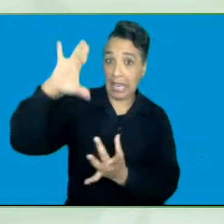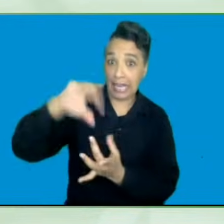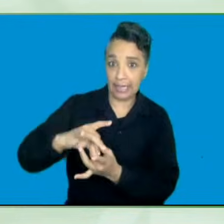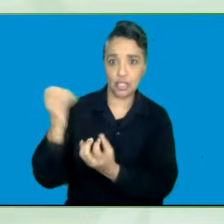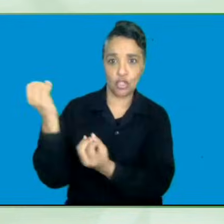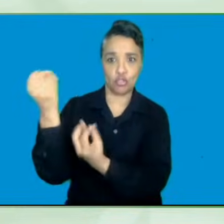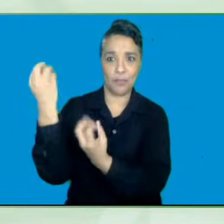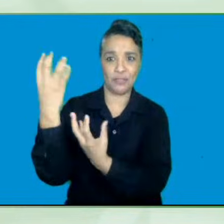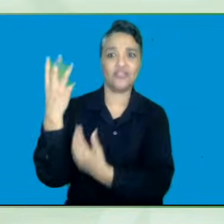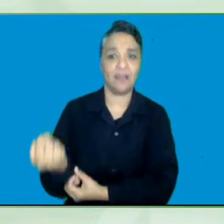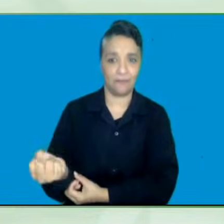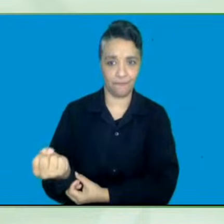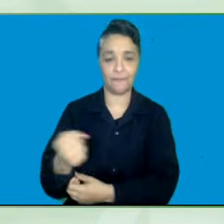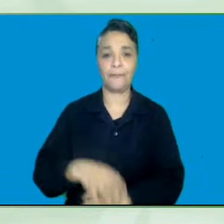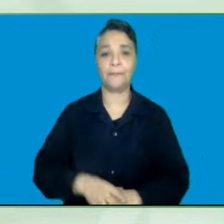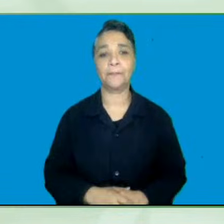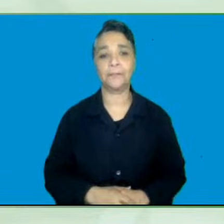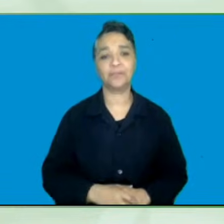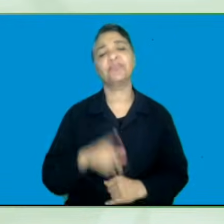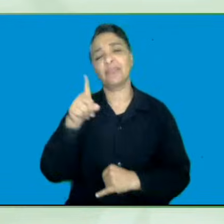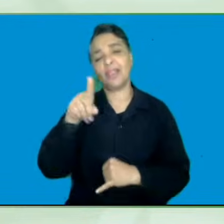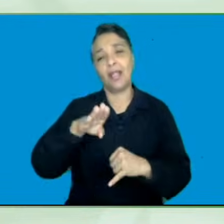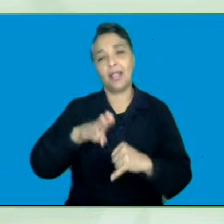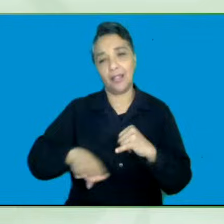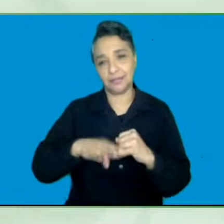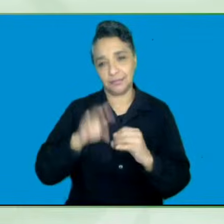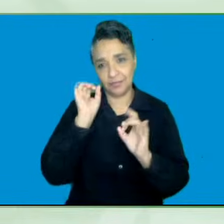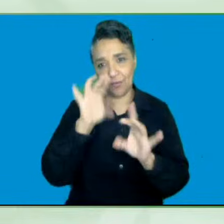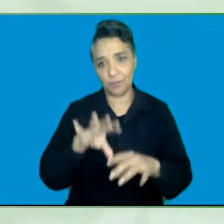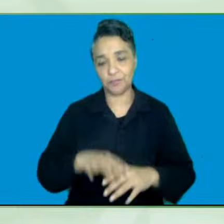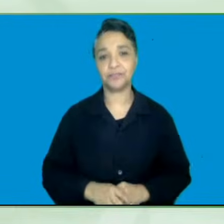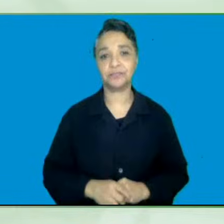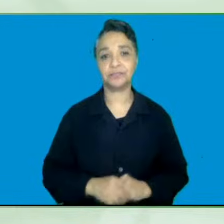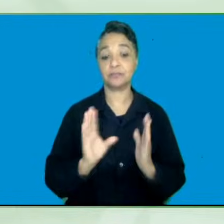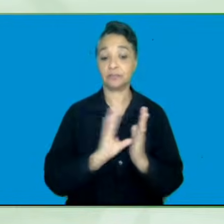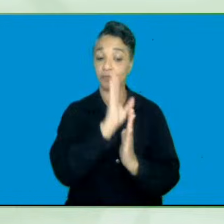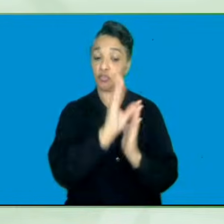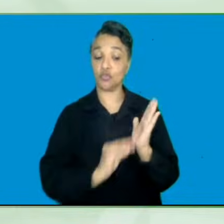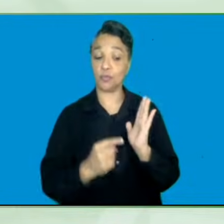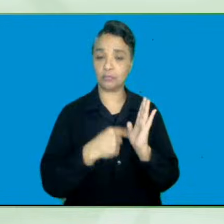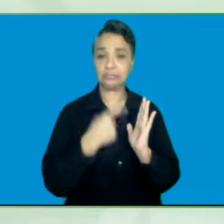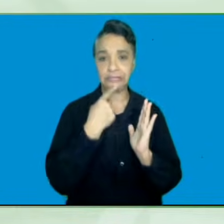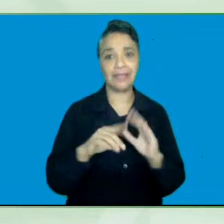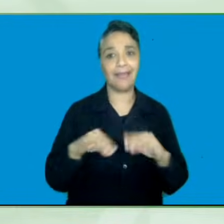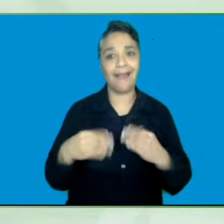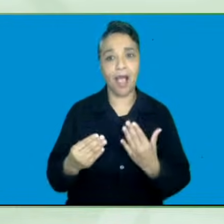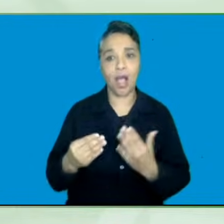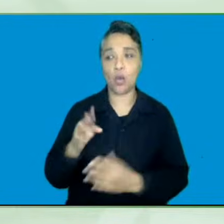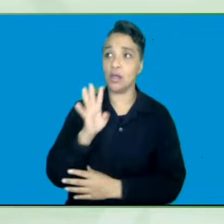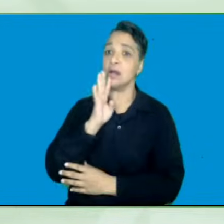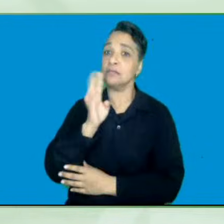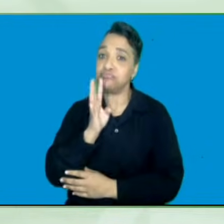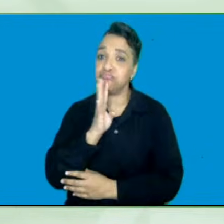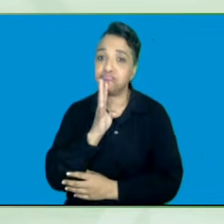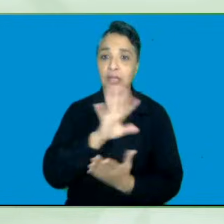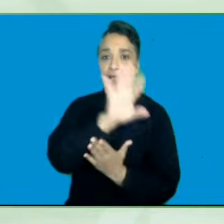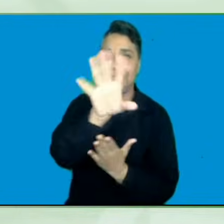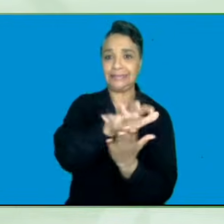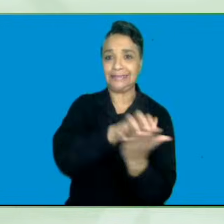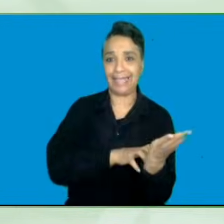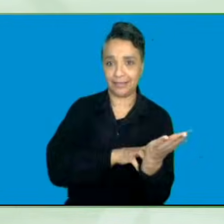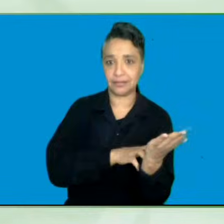a last one is that we also in the report talk about note-taking tools and speech-to-text tools more